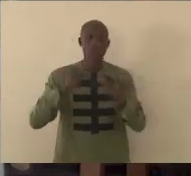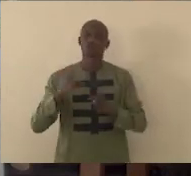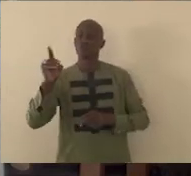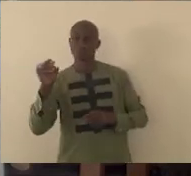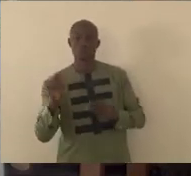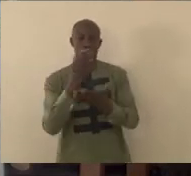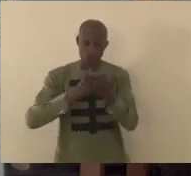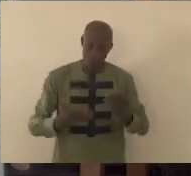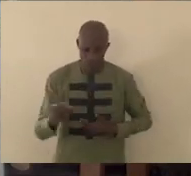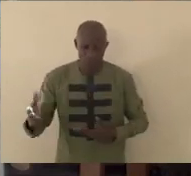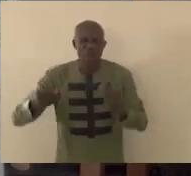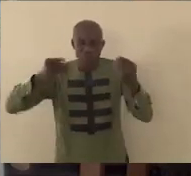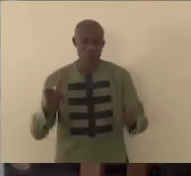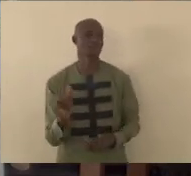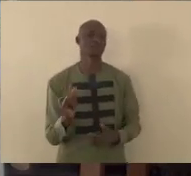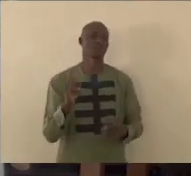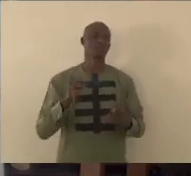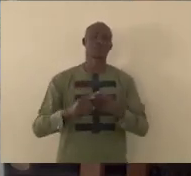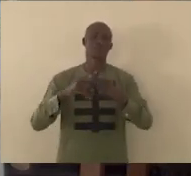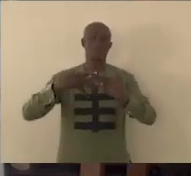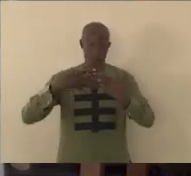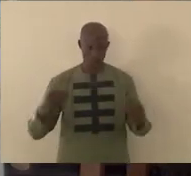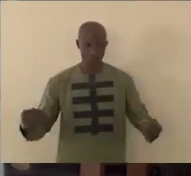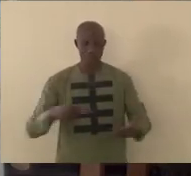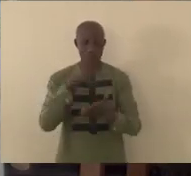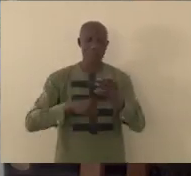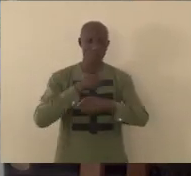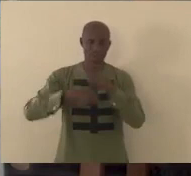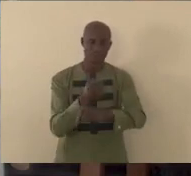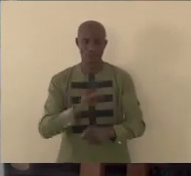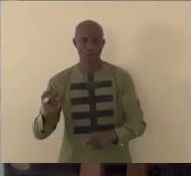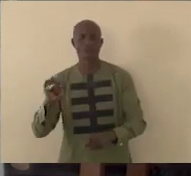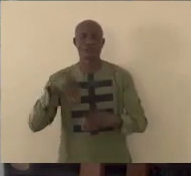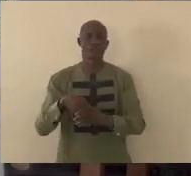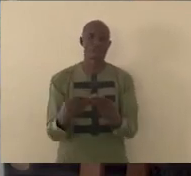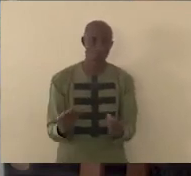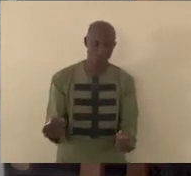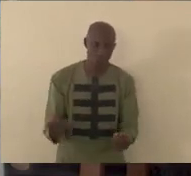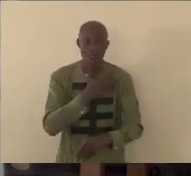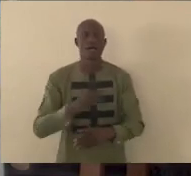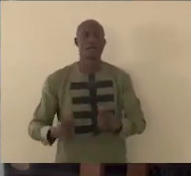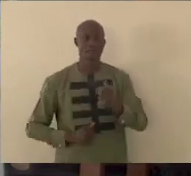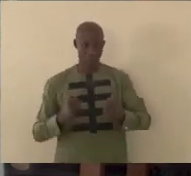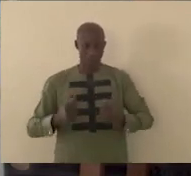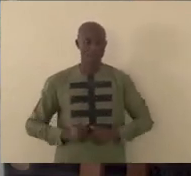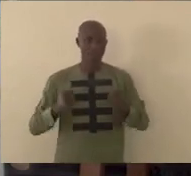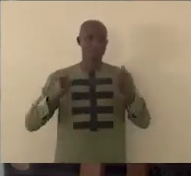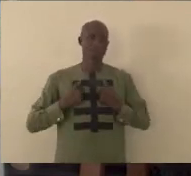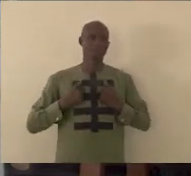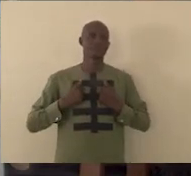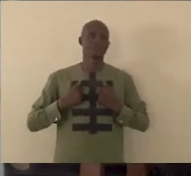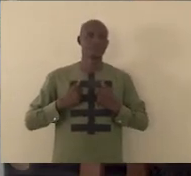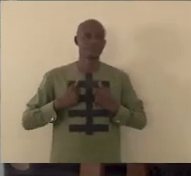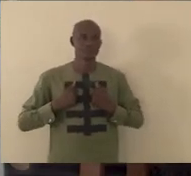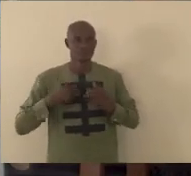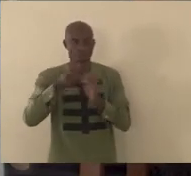something quickly to alleviate the intense suffering in the land and address the fundamental cracks in our national